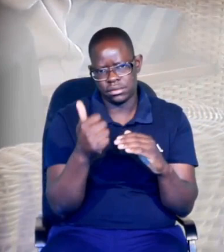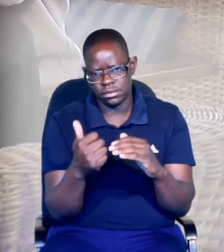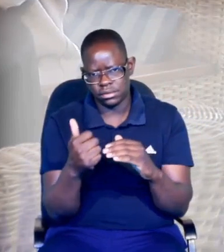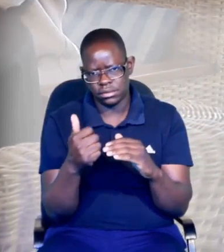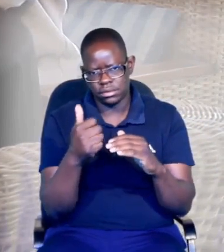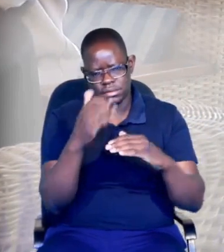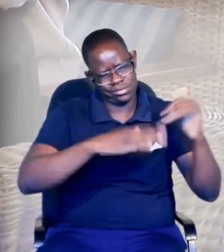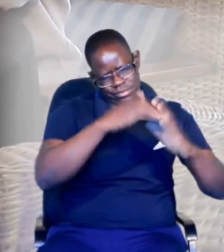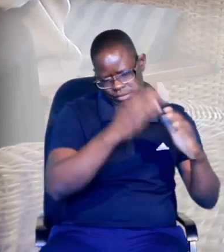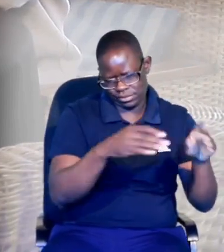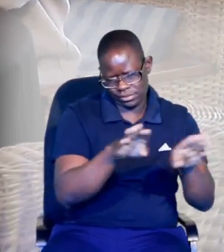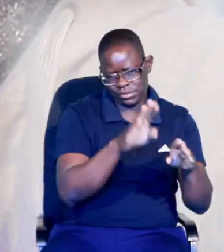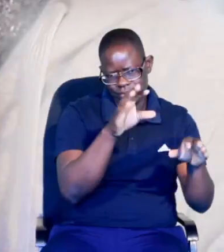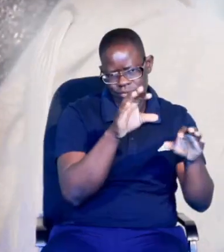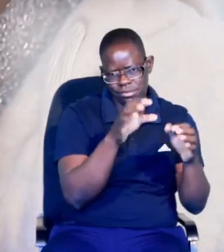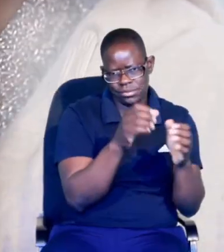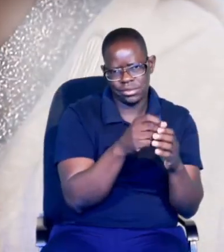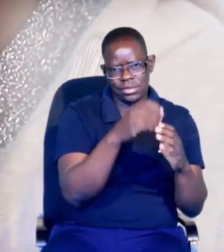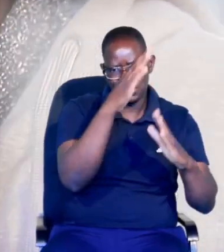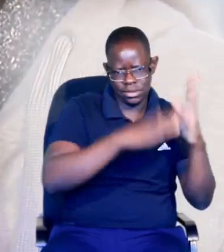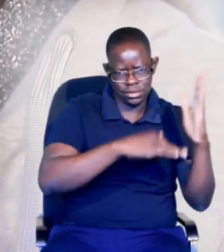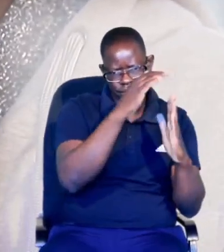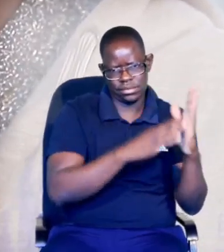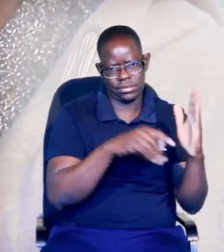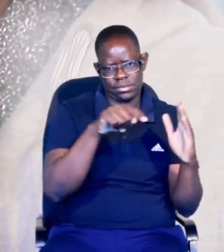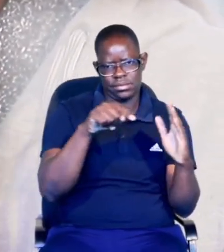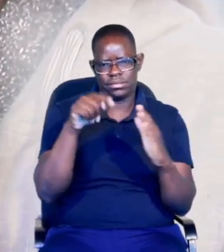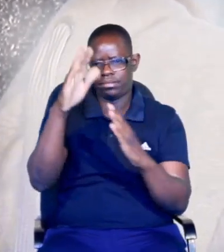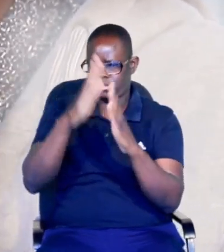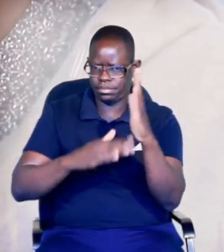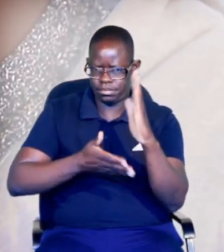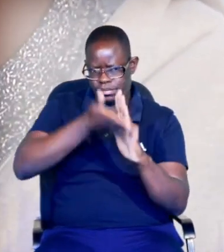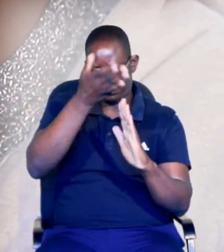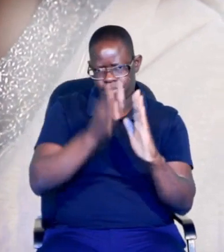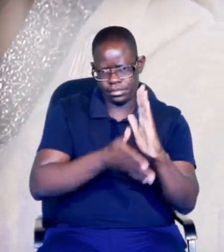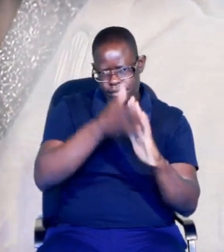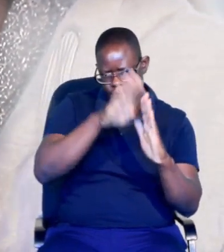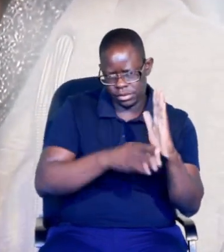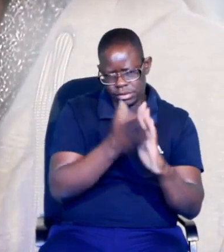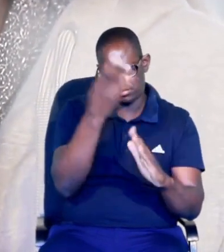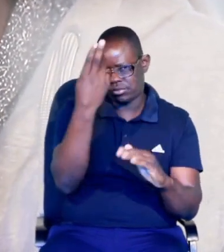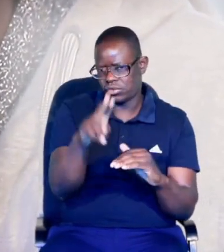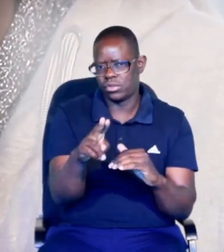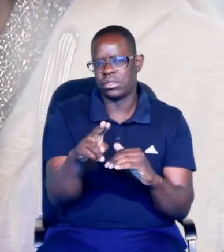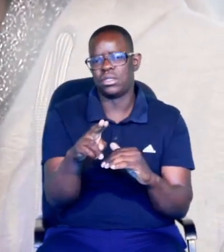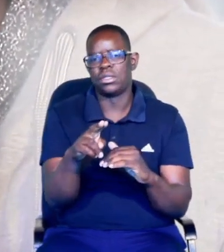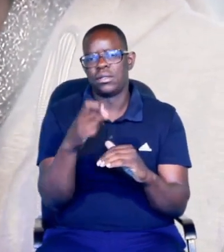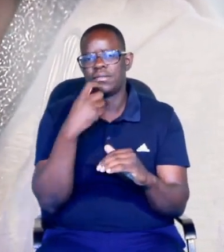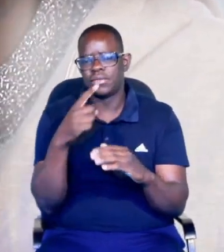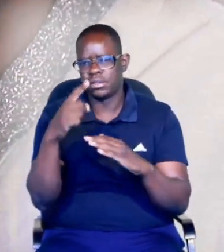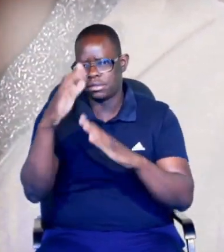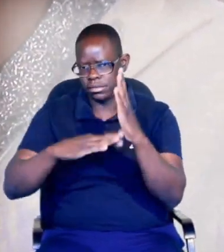doing bricklaying or something. Exactly. The painter cannot necessarily plaster, but he's good at painting. That's his area of